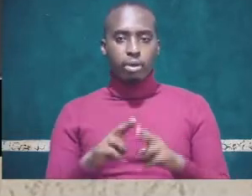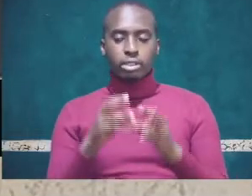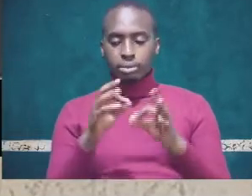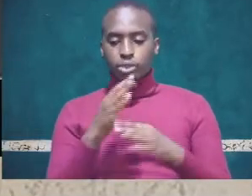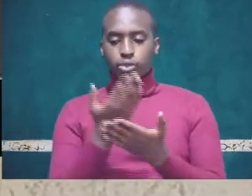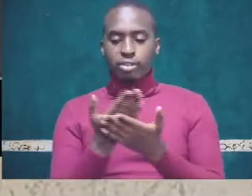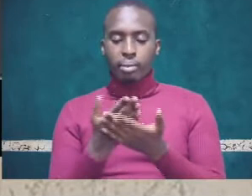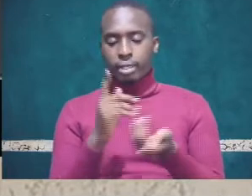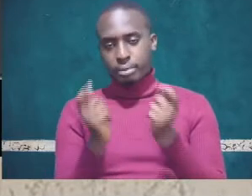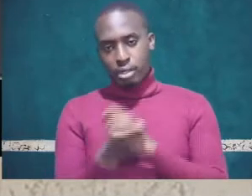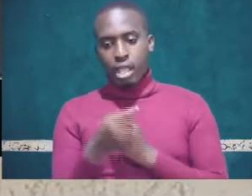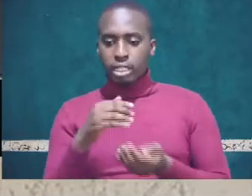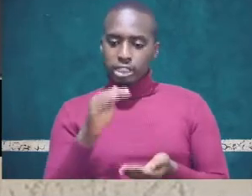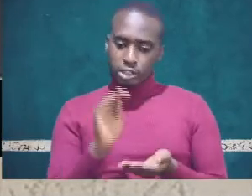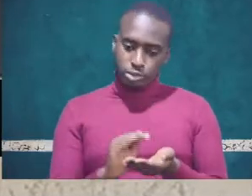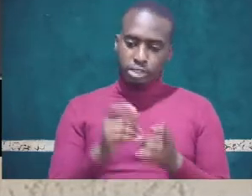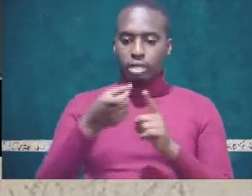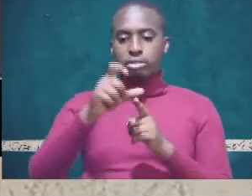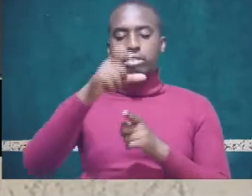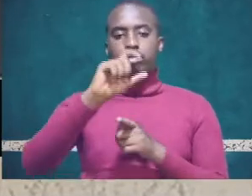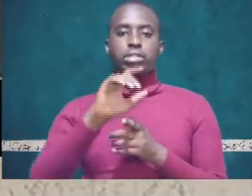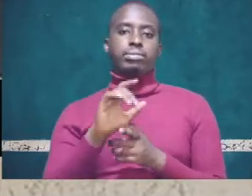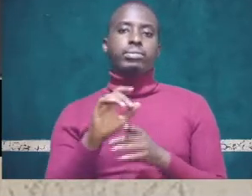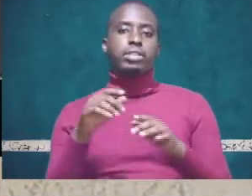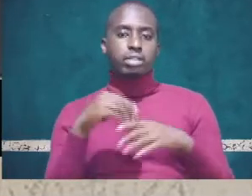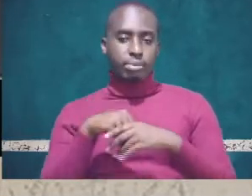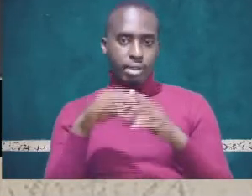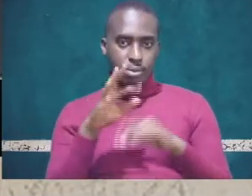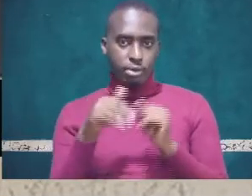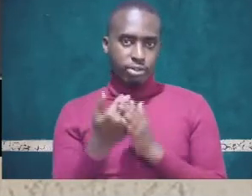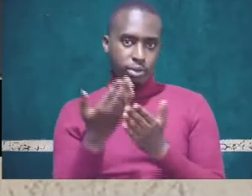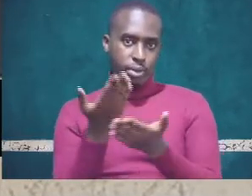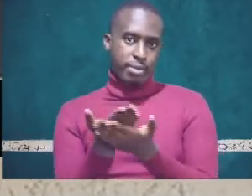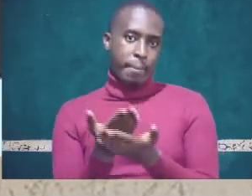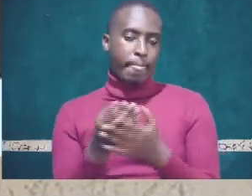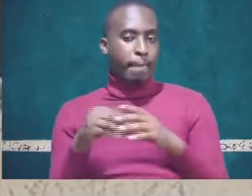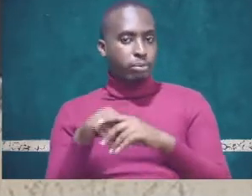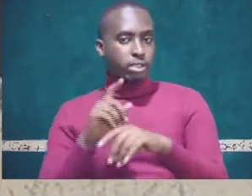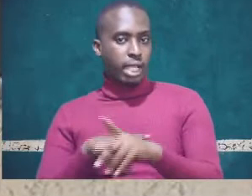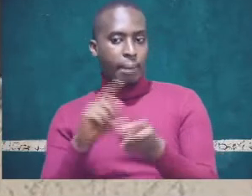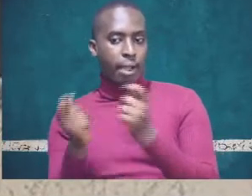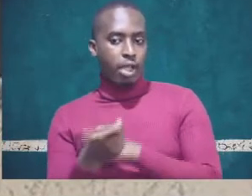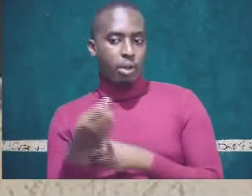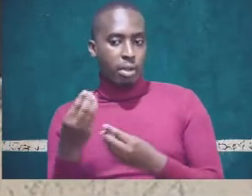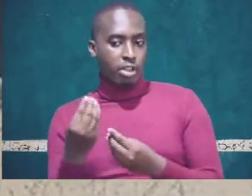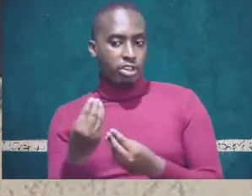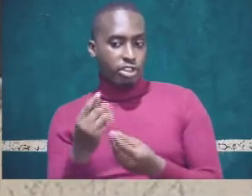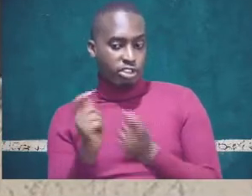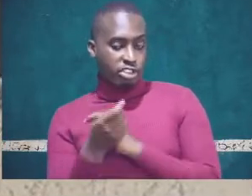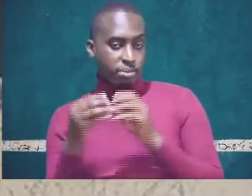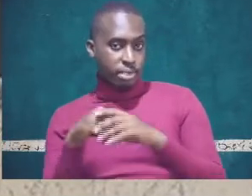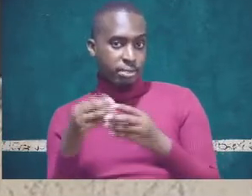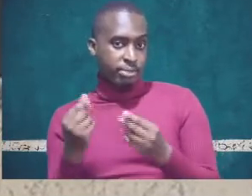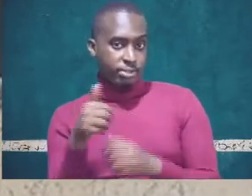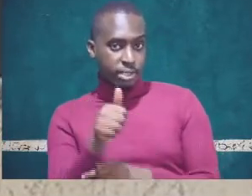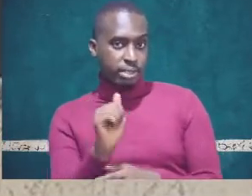demanded, a decrease or an increase in the quantity demanded of a commodity due to changes in its price when other